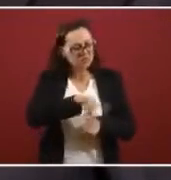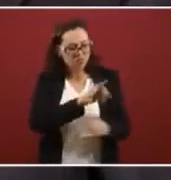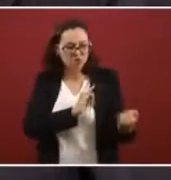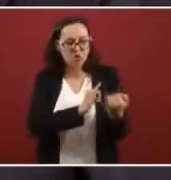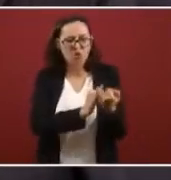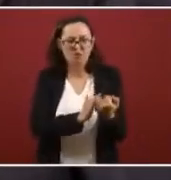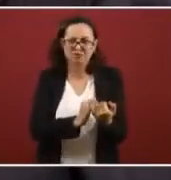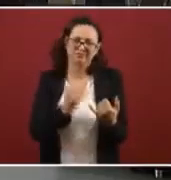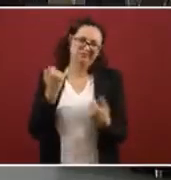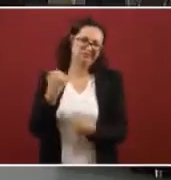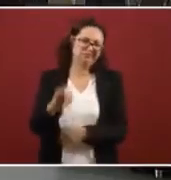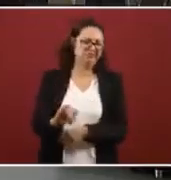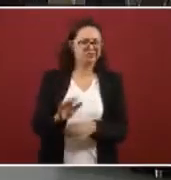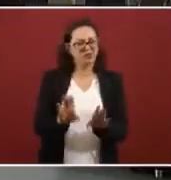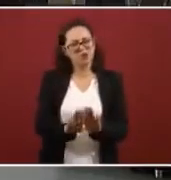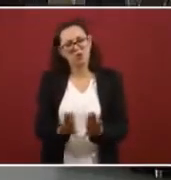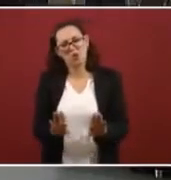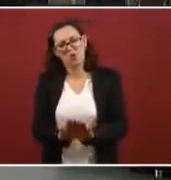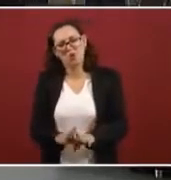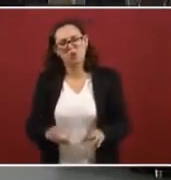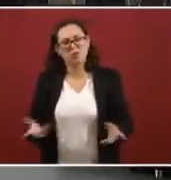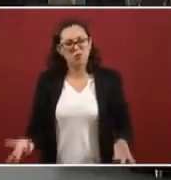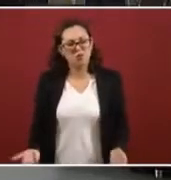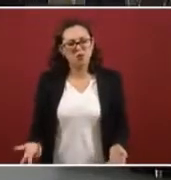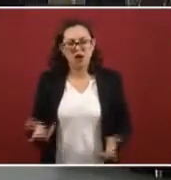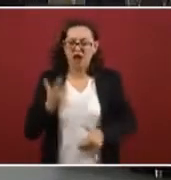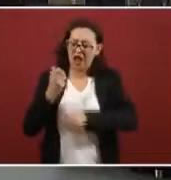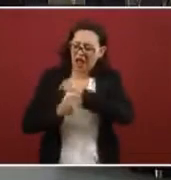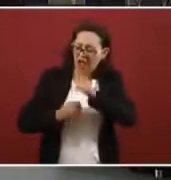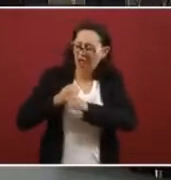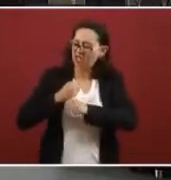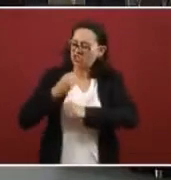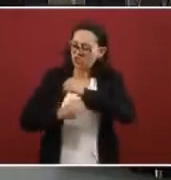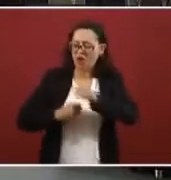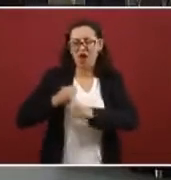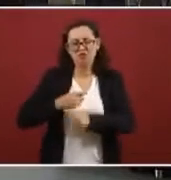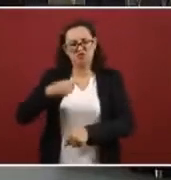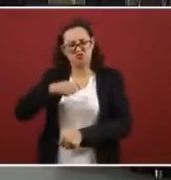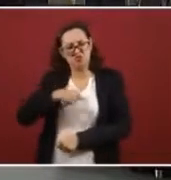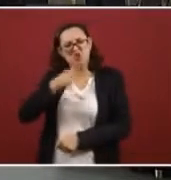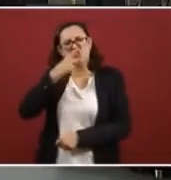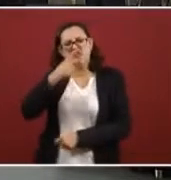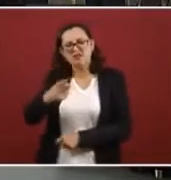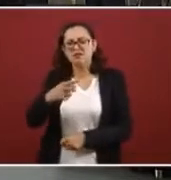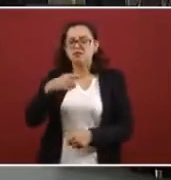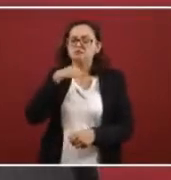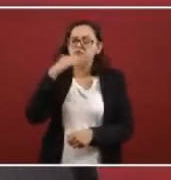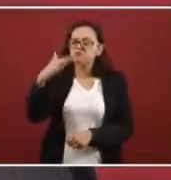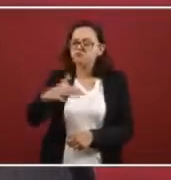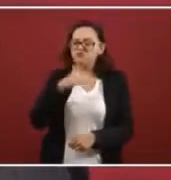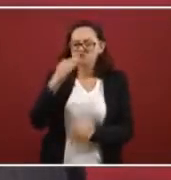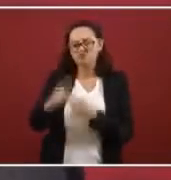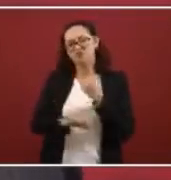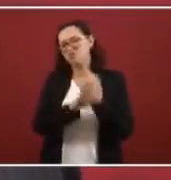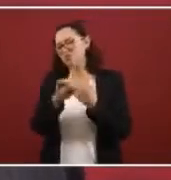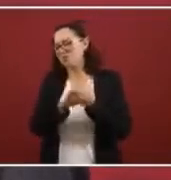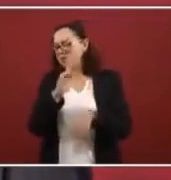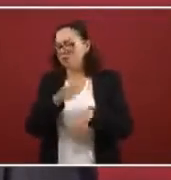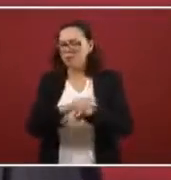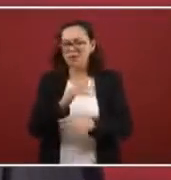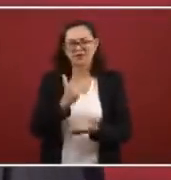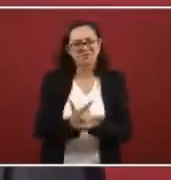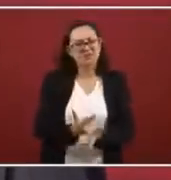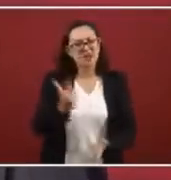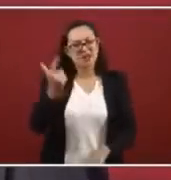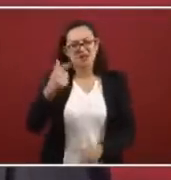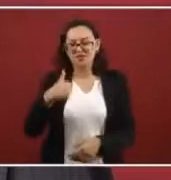Did we not say for years that our principal problem of Mexico was corruption? Didn't that